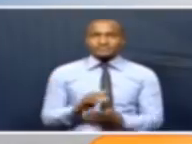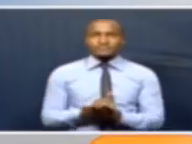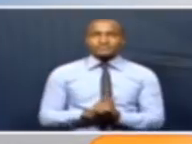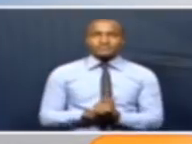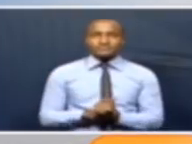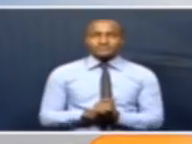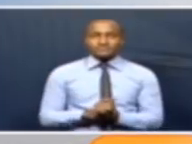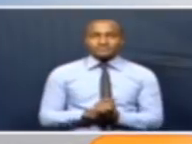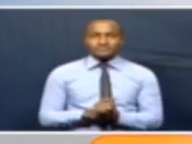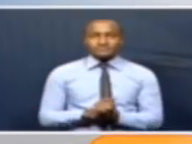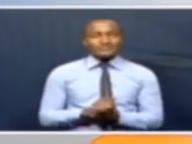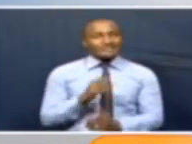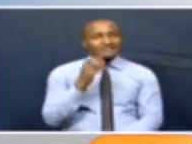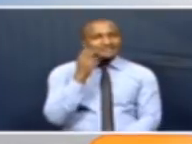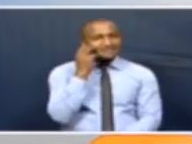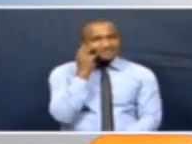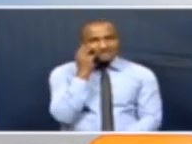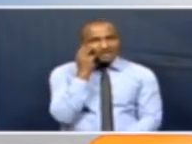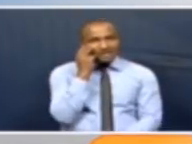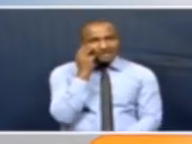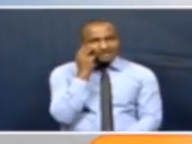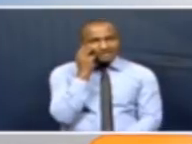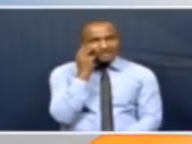Haman Irungu says, so sad.